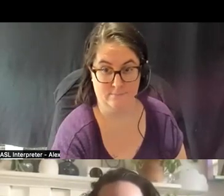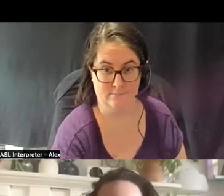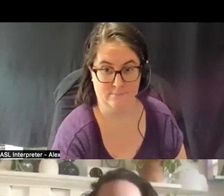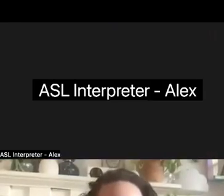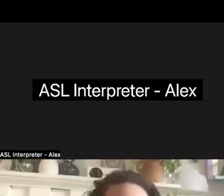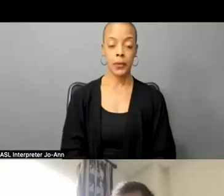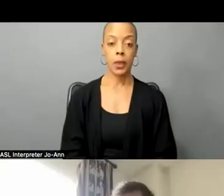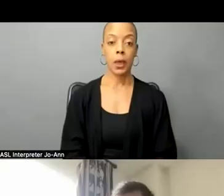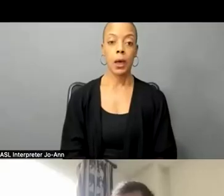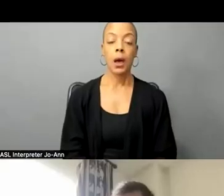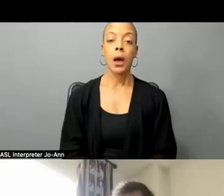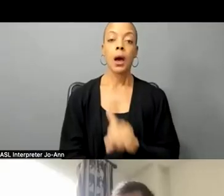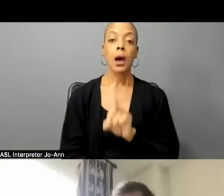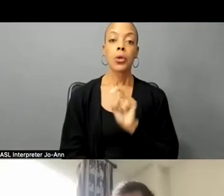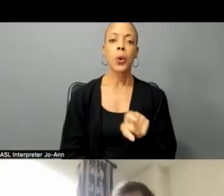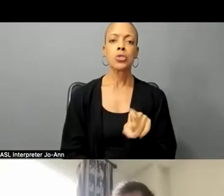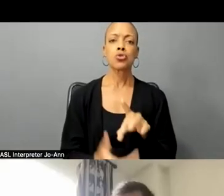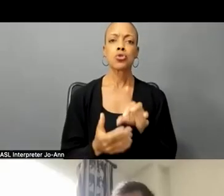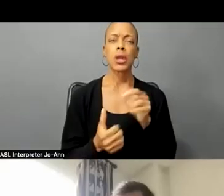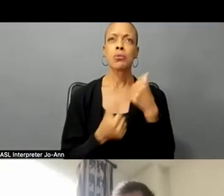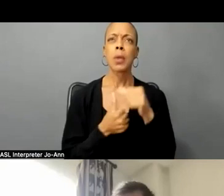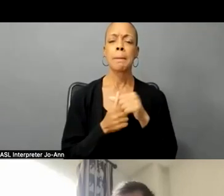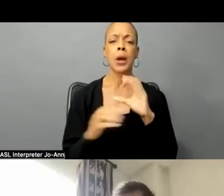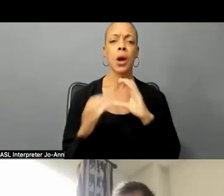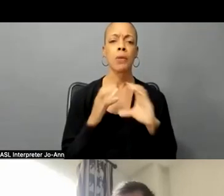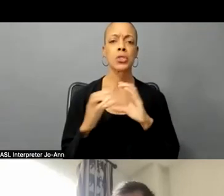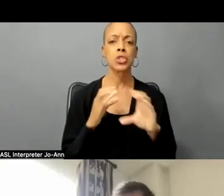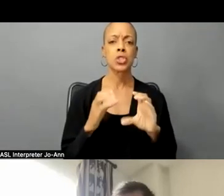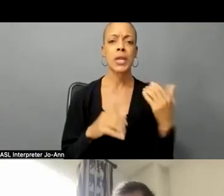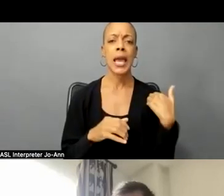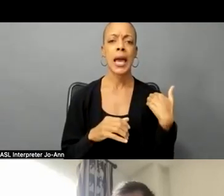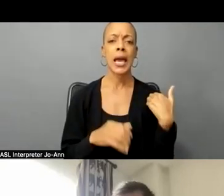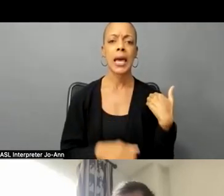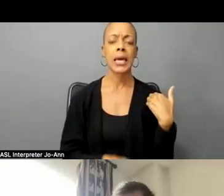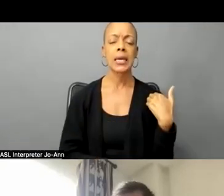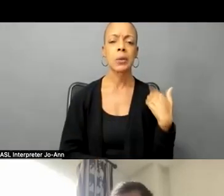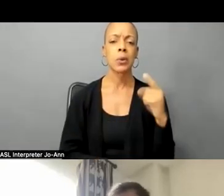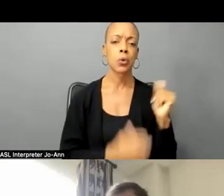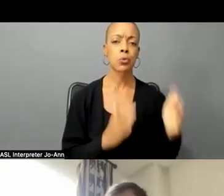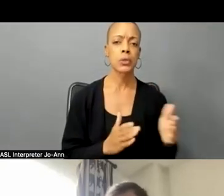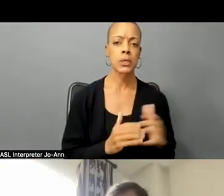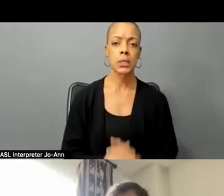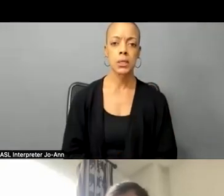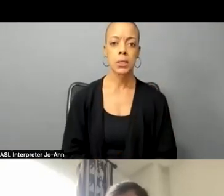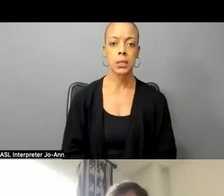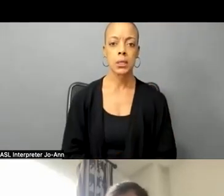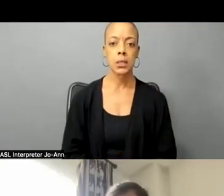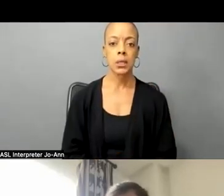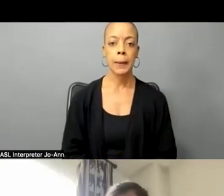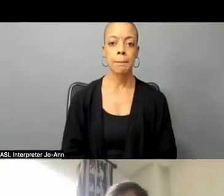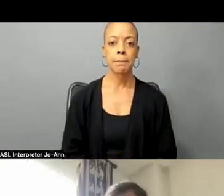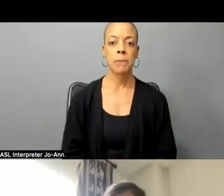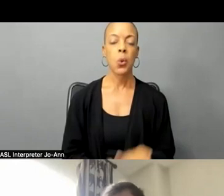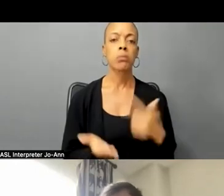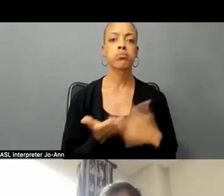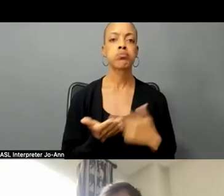This question reminded me of a conversation that I had with someone, and we were talking about